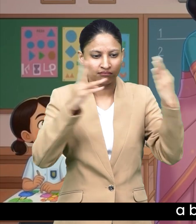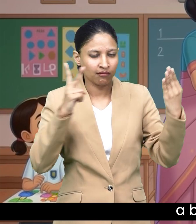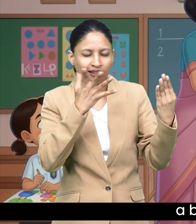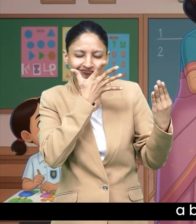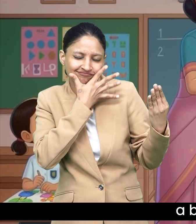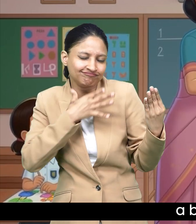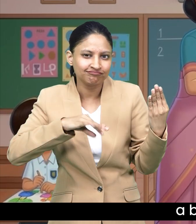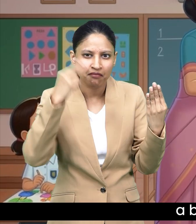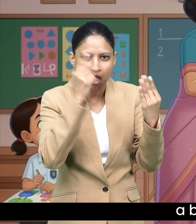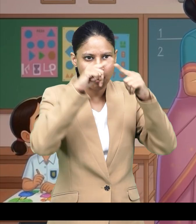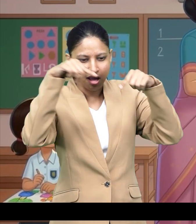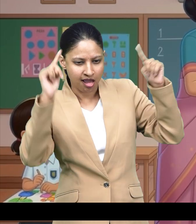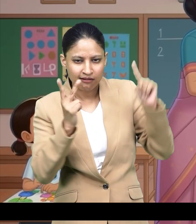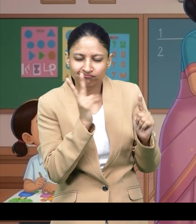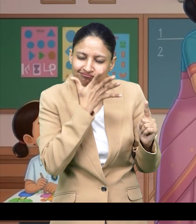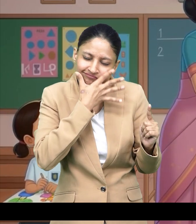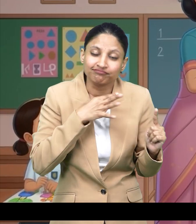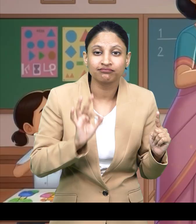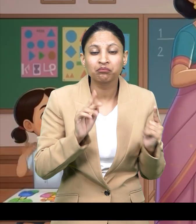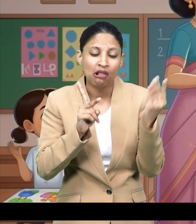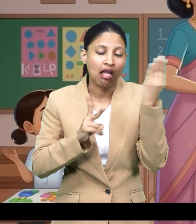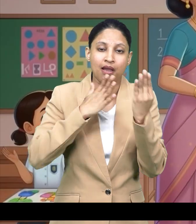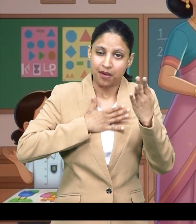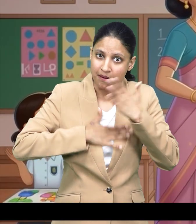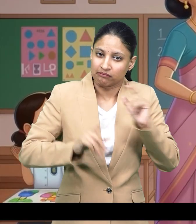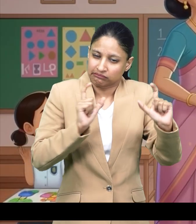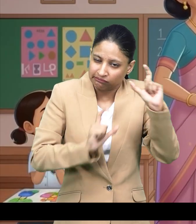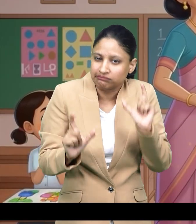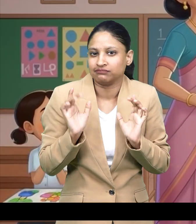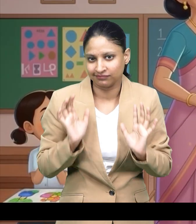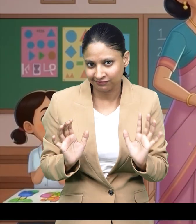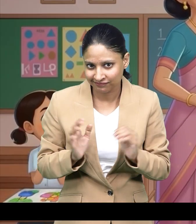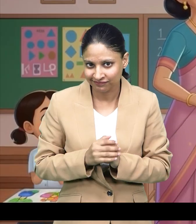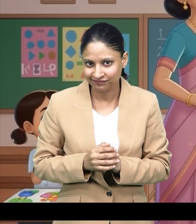a beautiful design will appear when you open it."